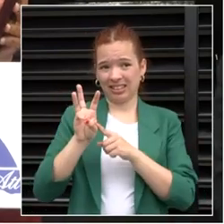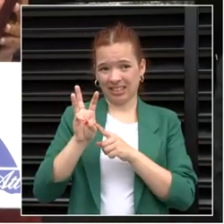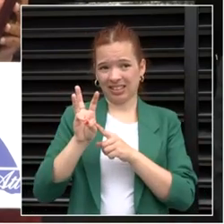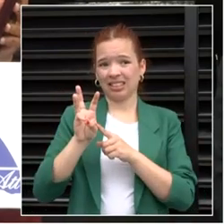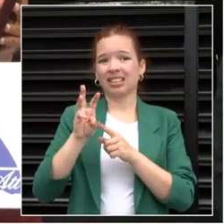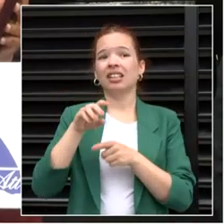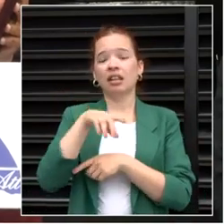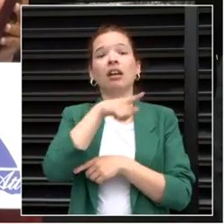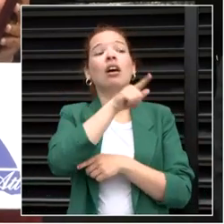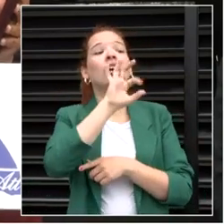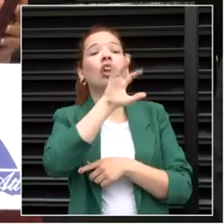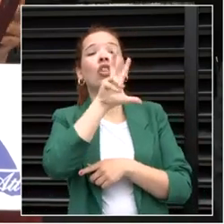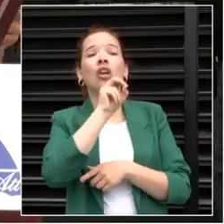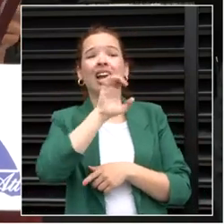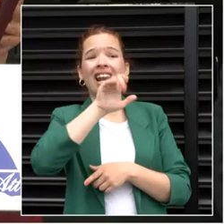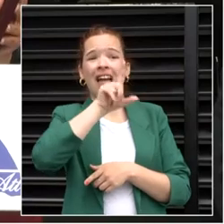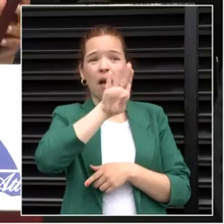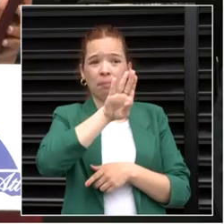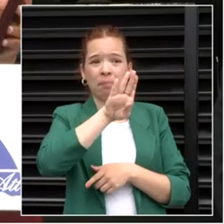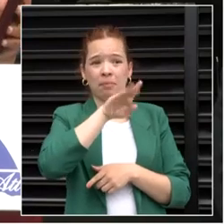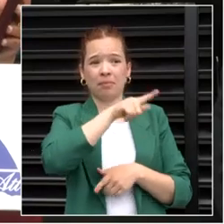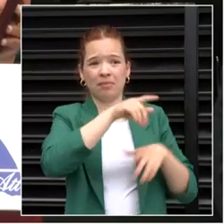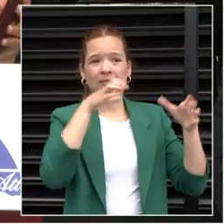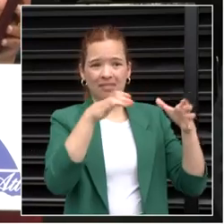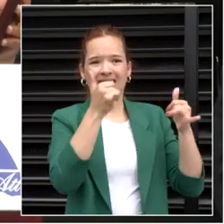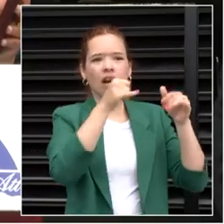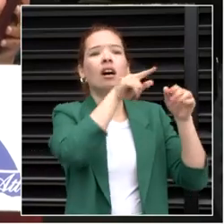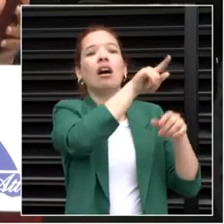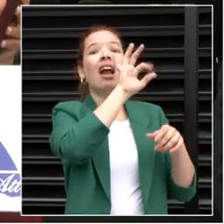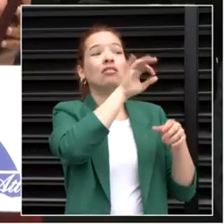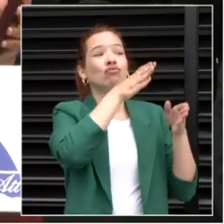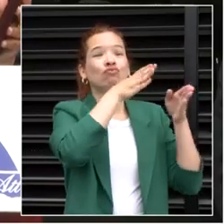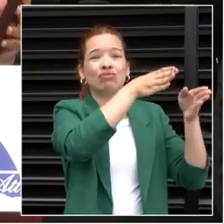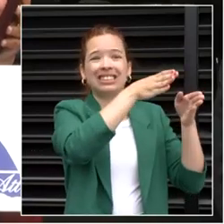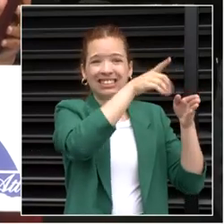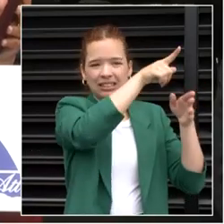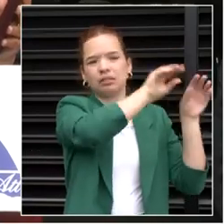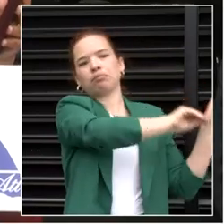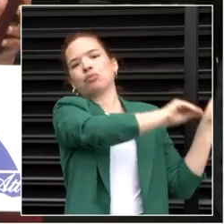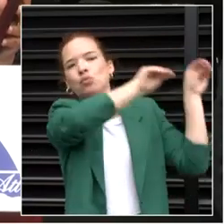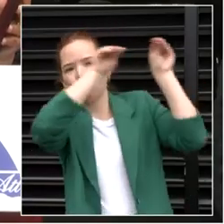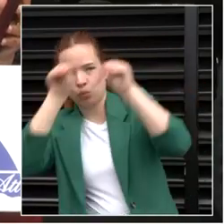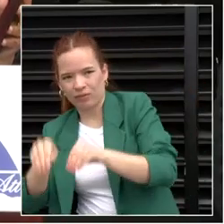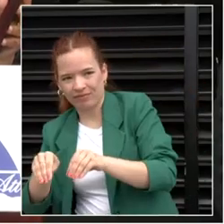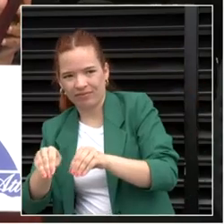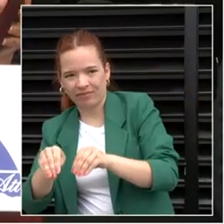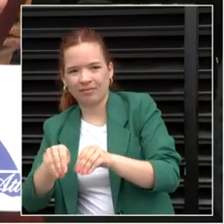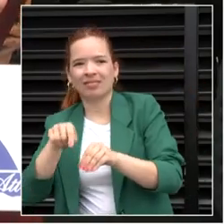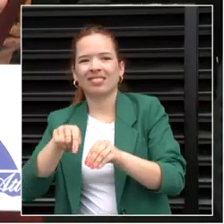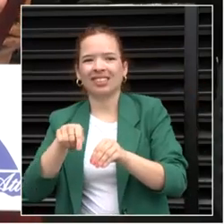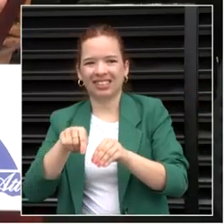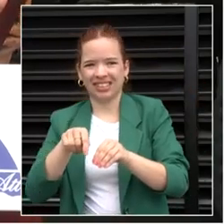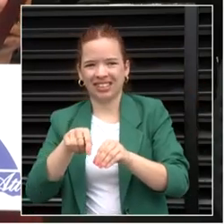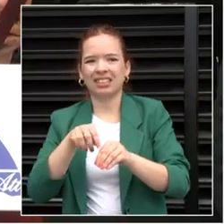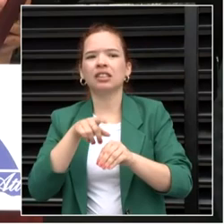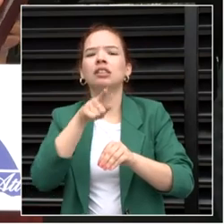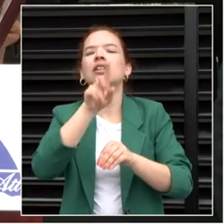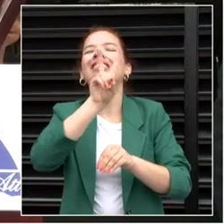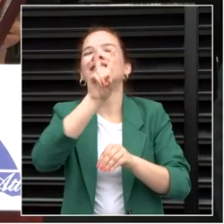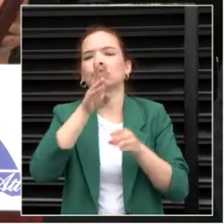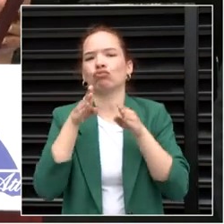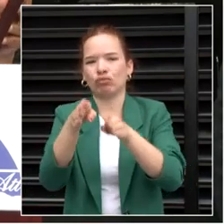198-person capacity on F Street to the 1,200-person capacity here on V Street, where it stands today.